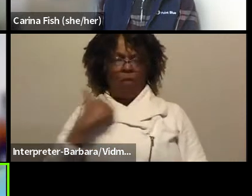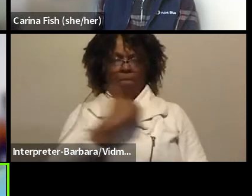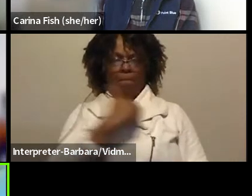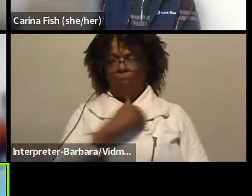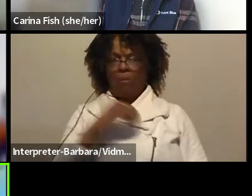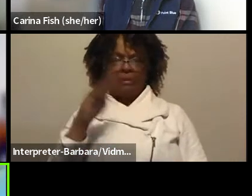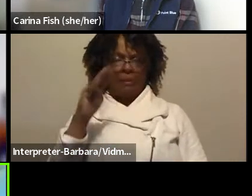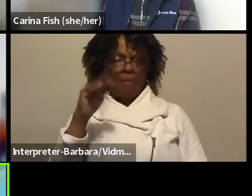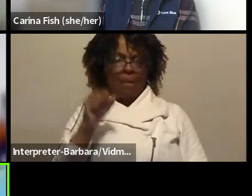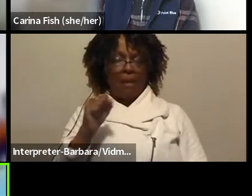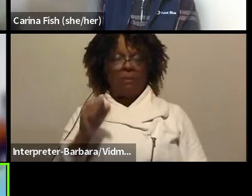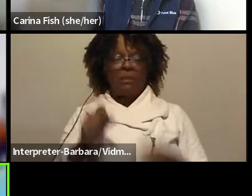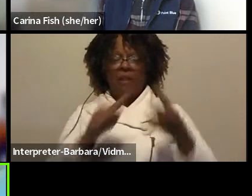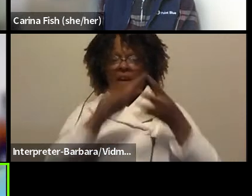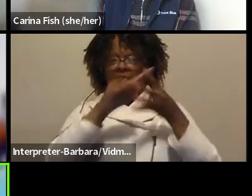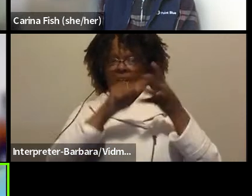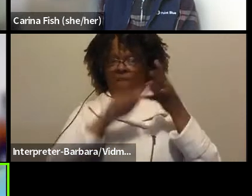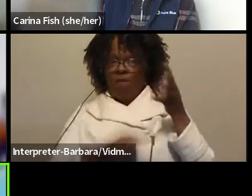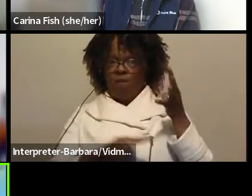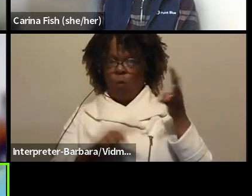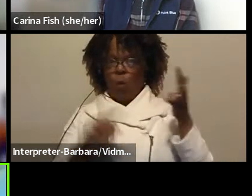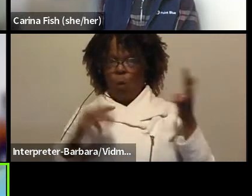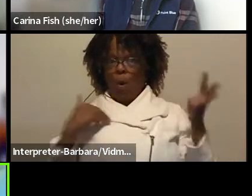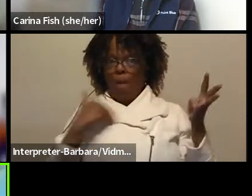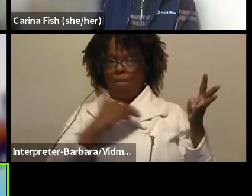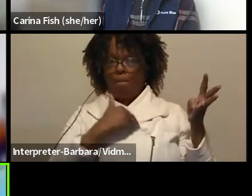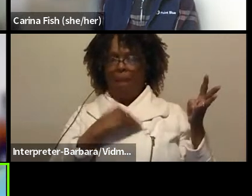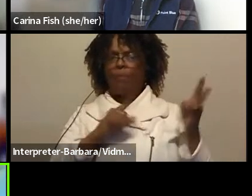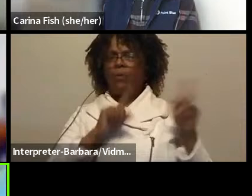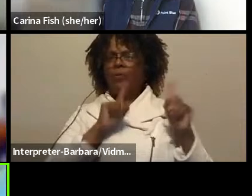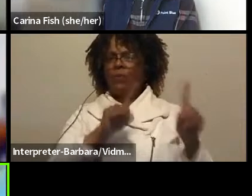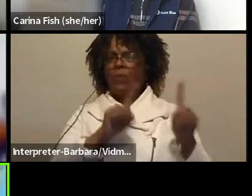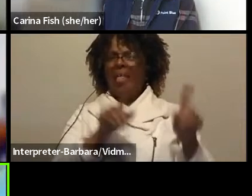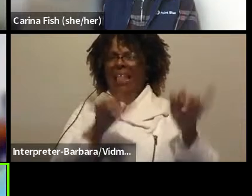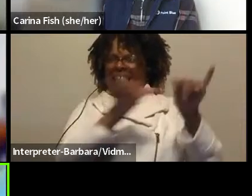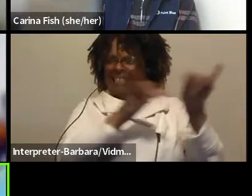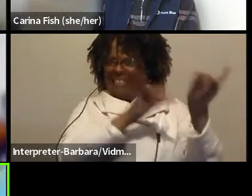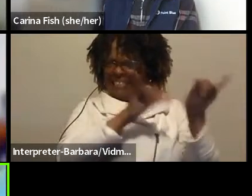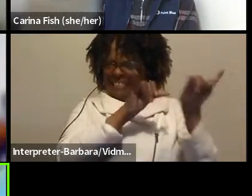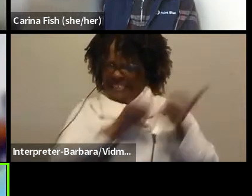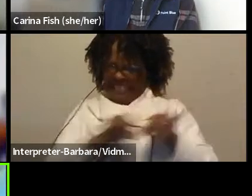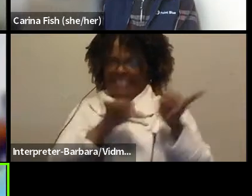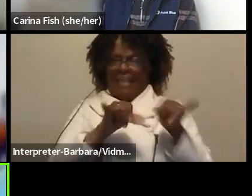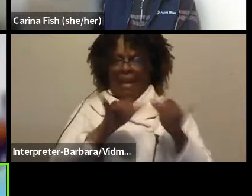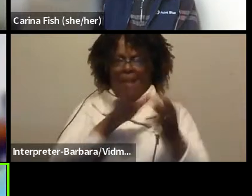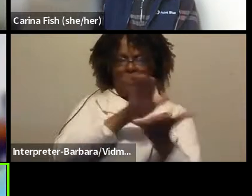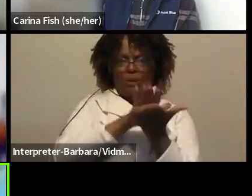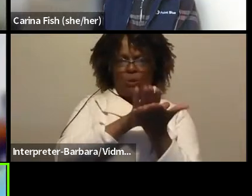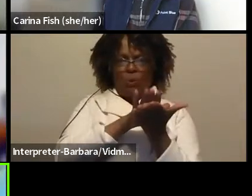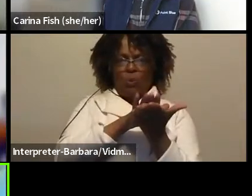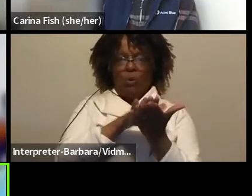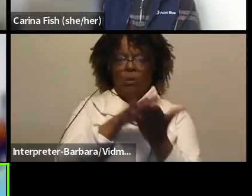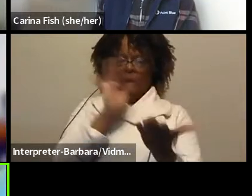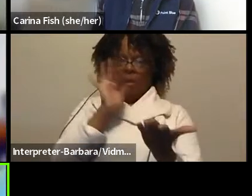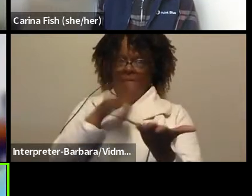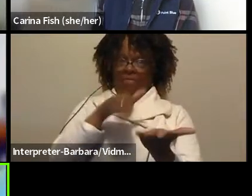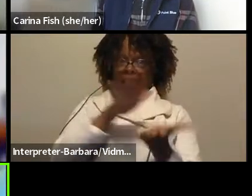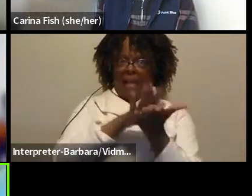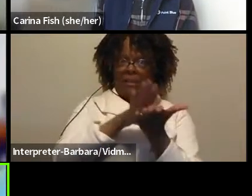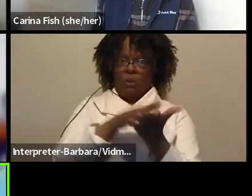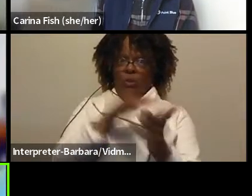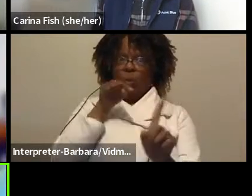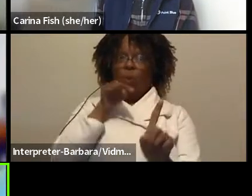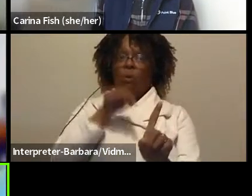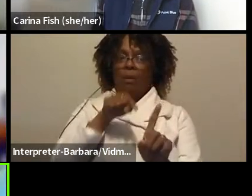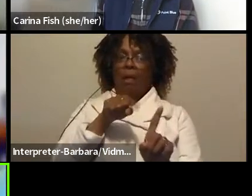us attended the same school. And it is a historically Black college university. And we